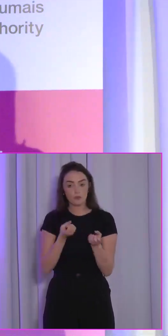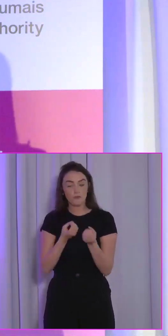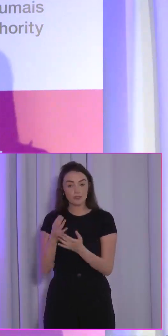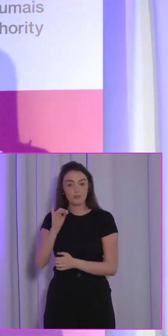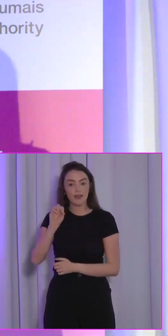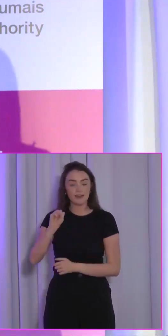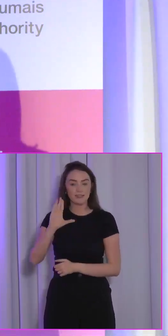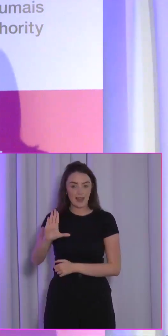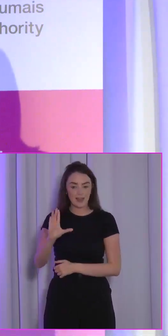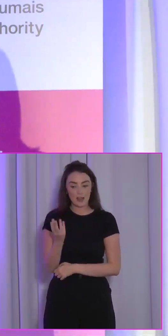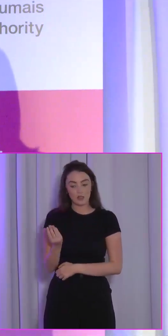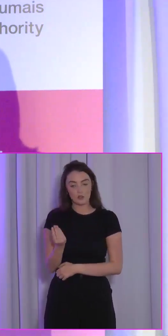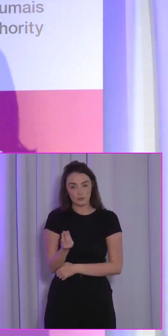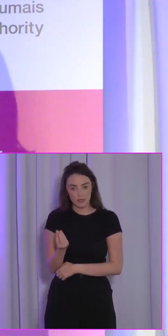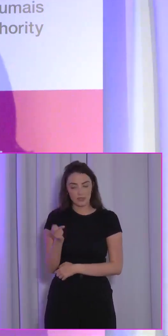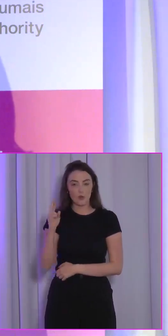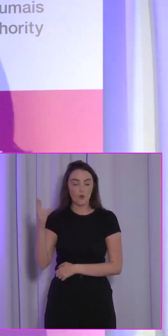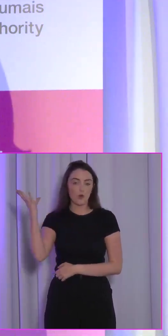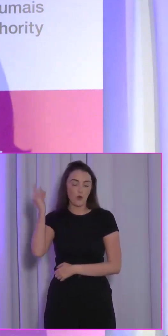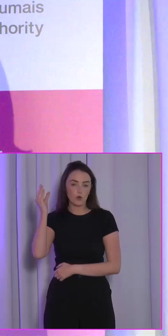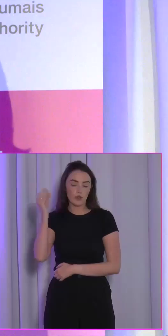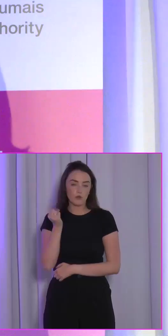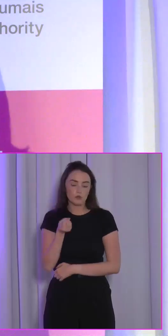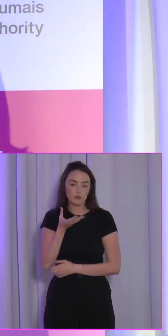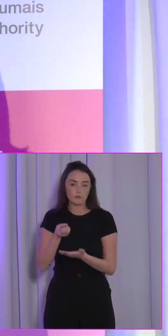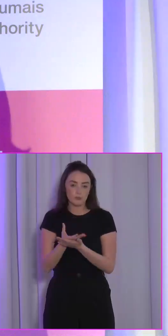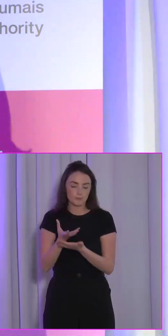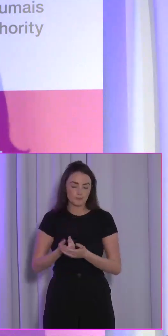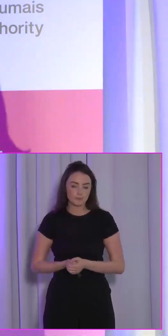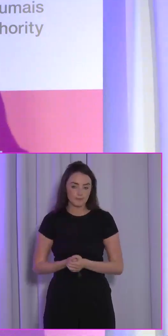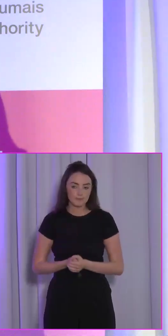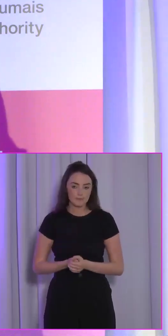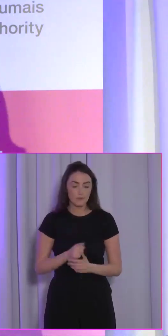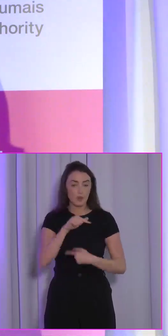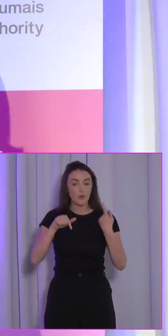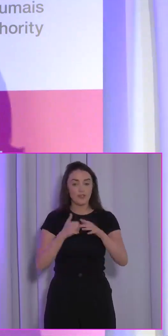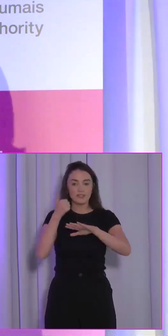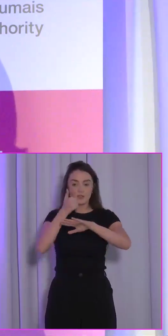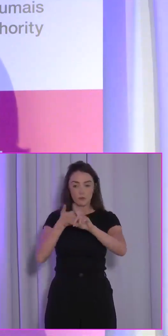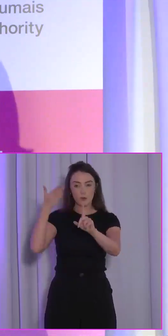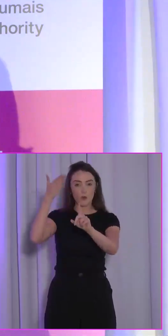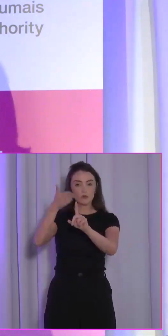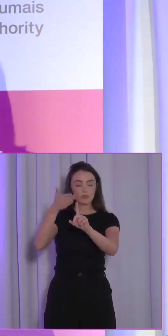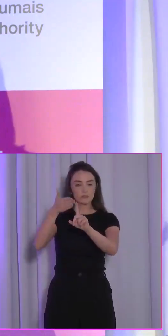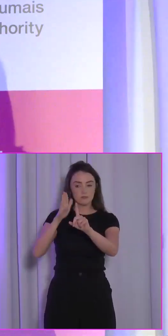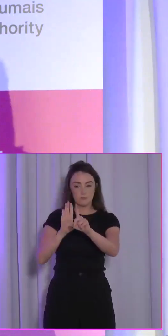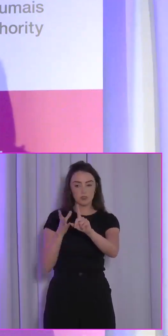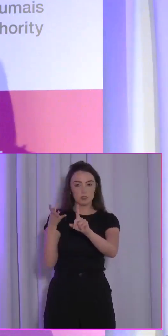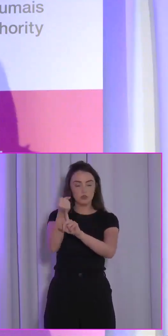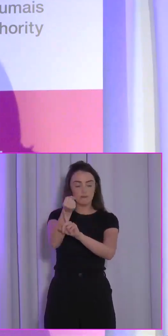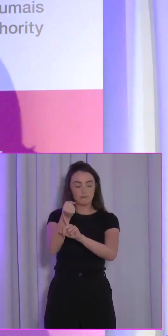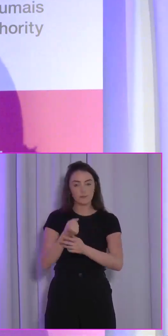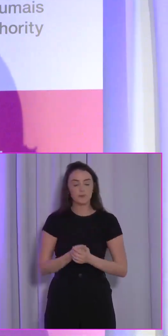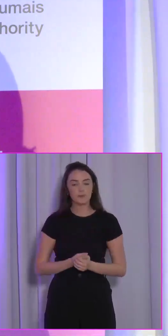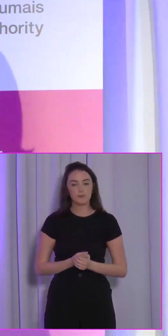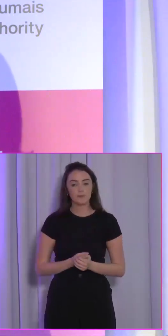ISL, subtitling or audio description. And we are permitted to set quotas or targets for that. And then underpinning that